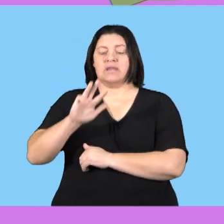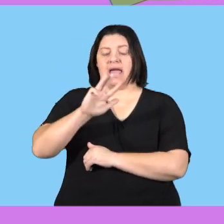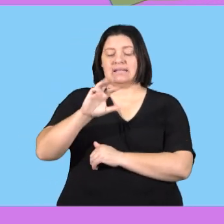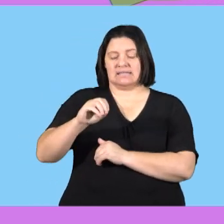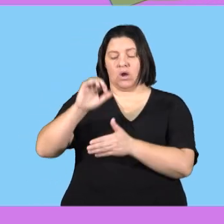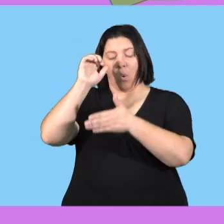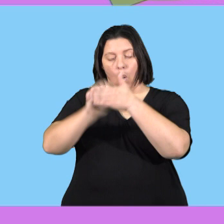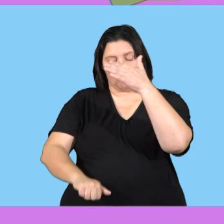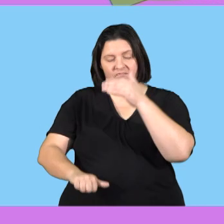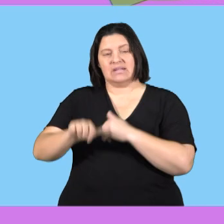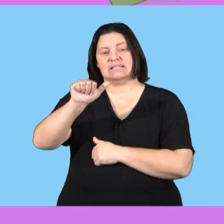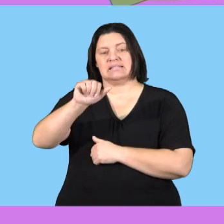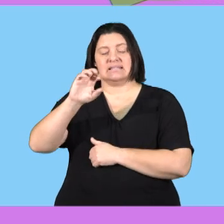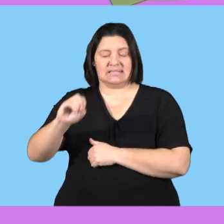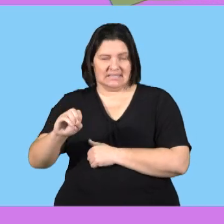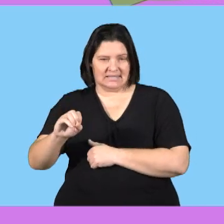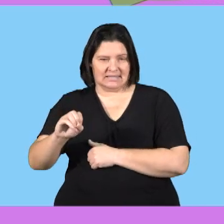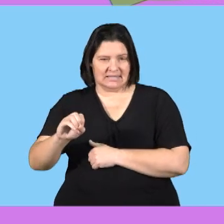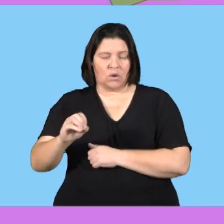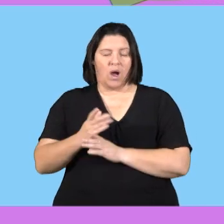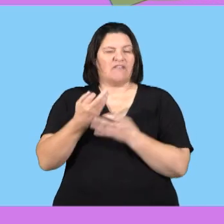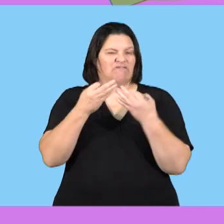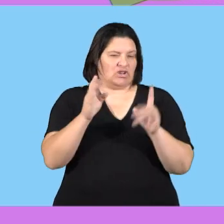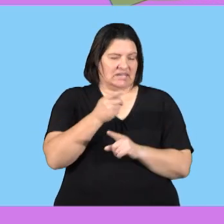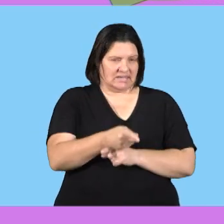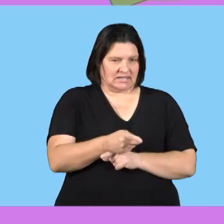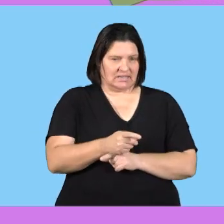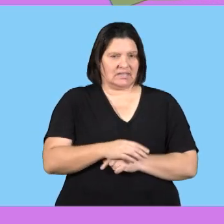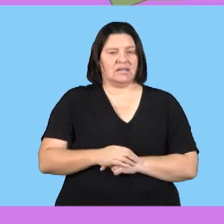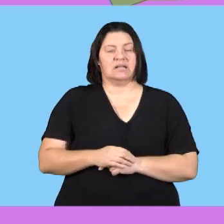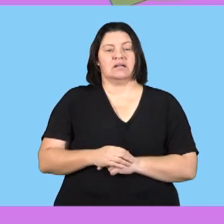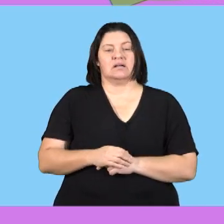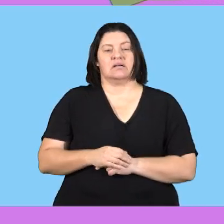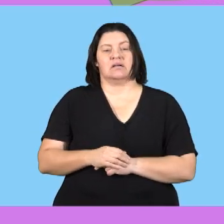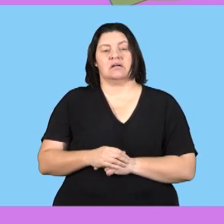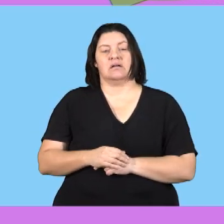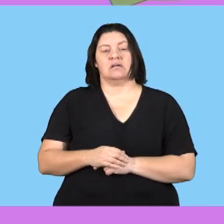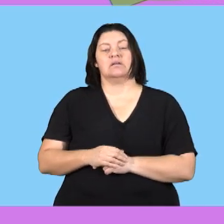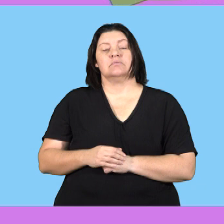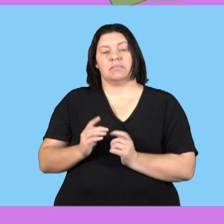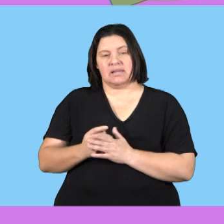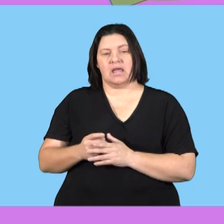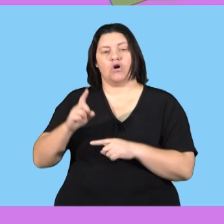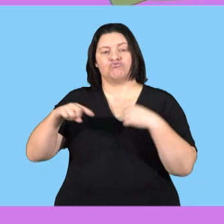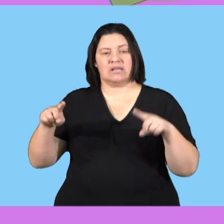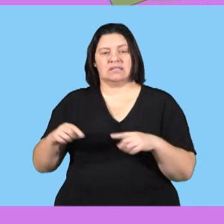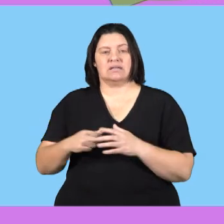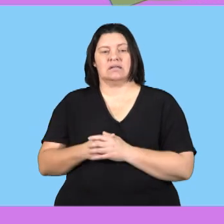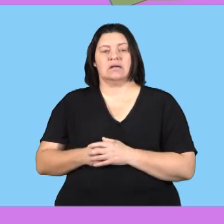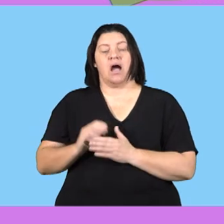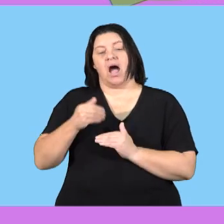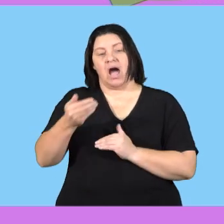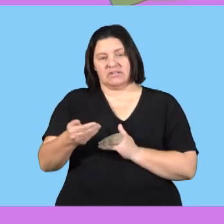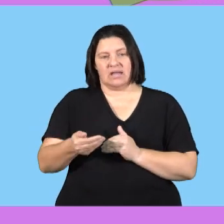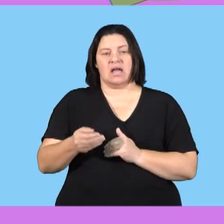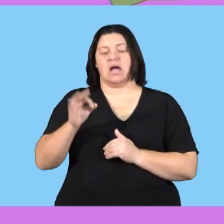90 minutes minus the first 60 minutes. Remember, that's free now. Okay, and then they also said now it will be at the rate